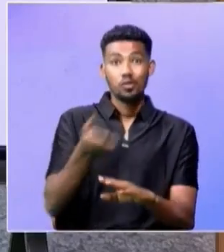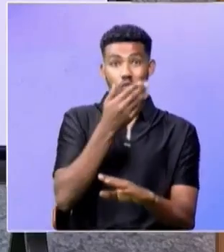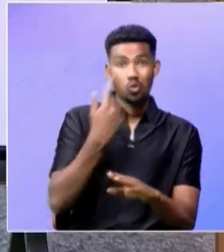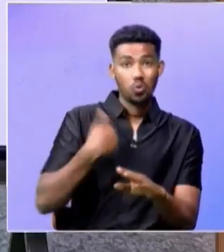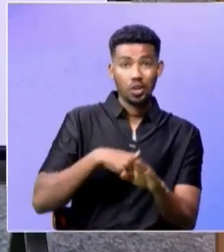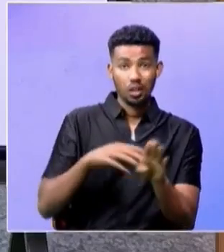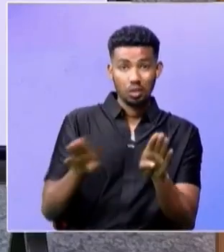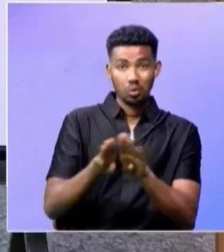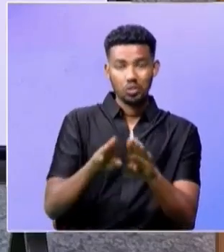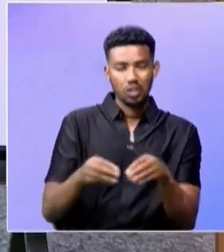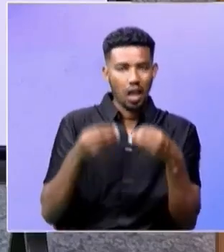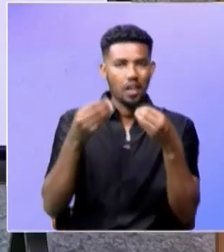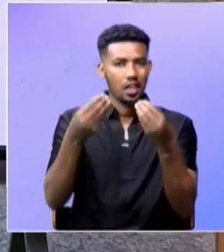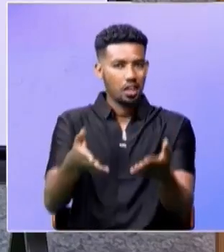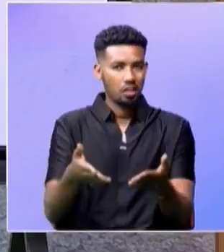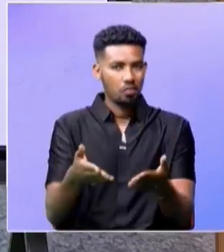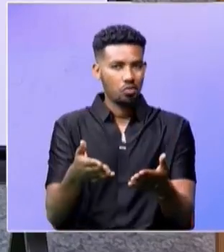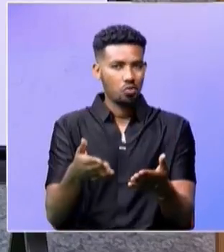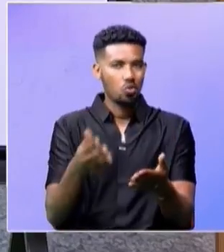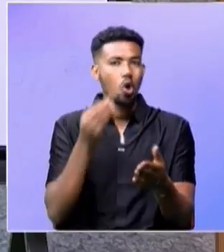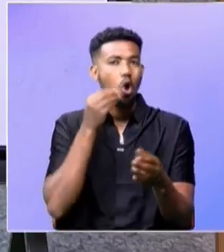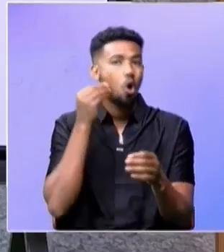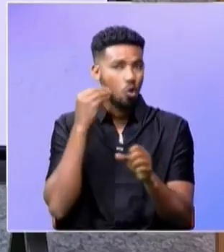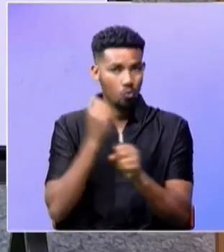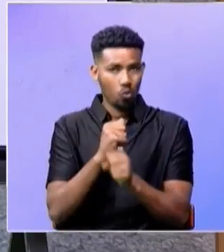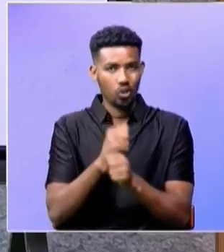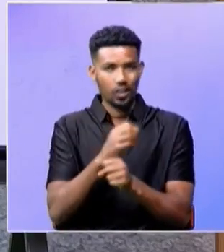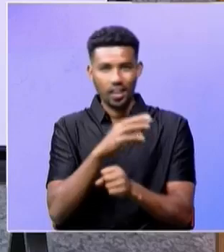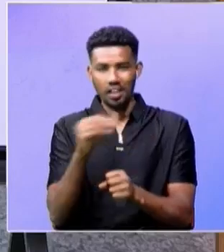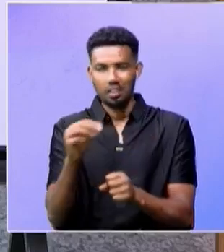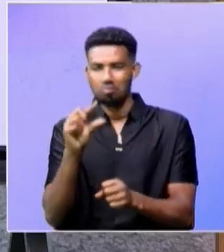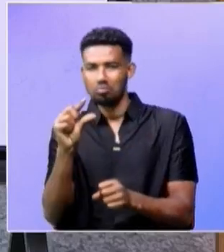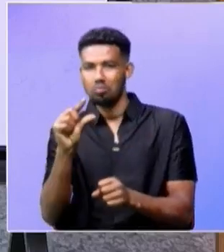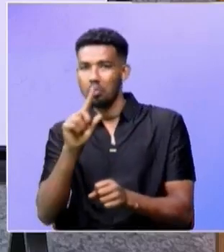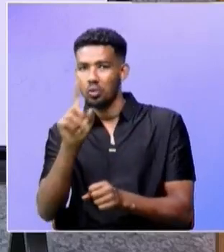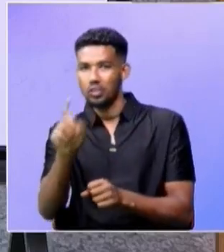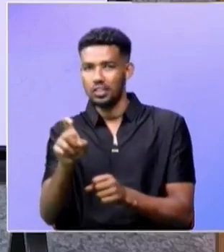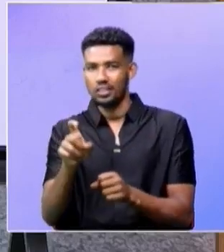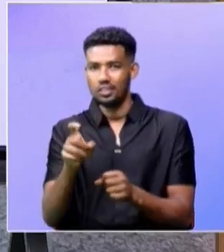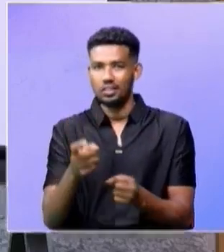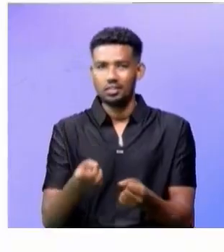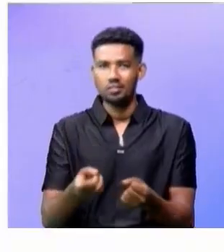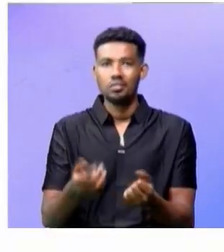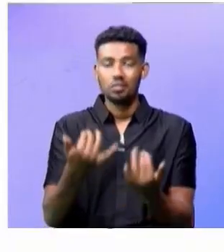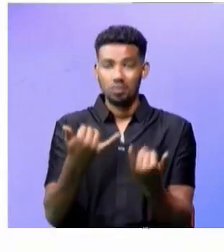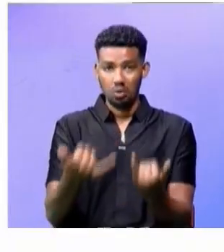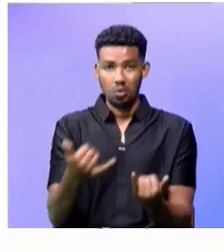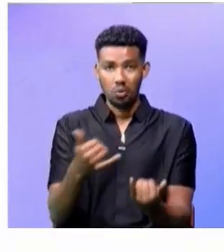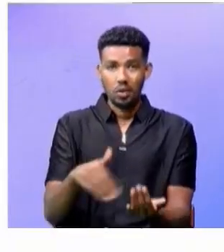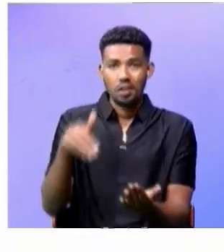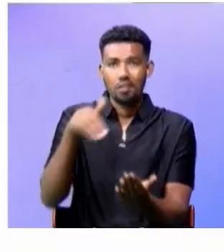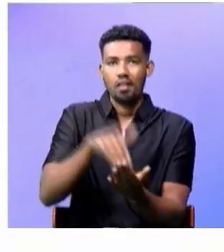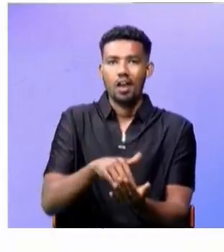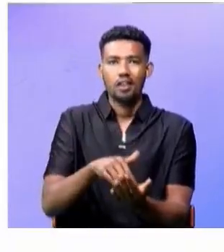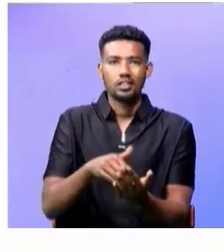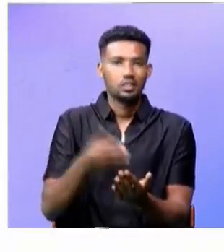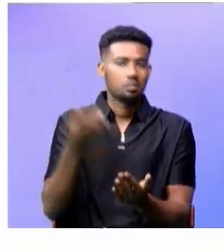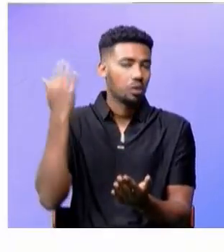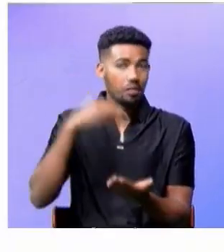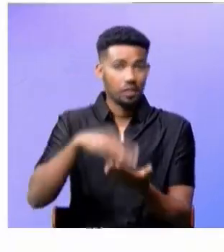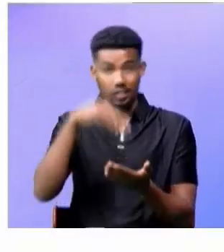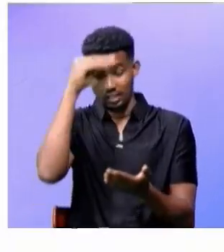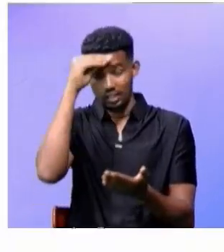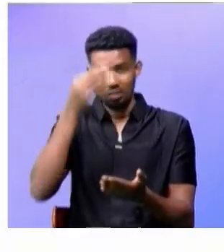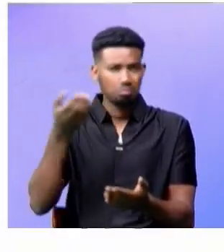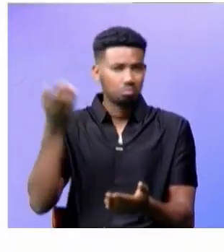I gave you homework, even some questions. Let us revise our previous lesson. Last time we were